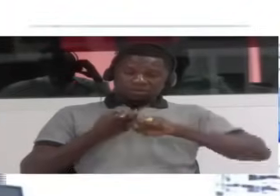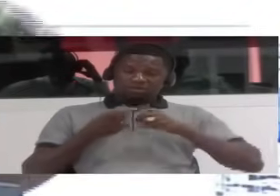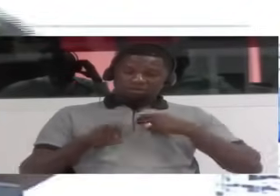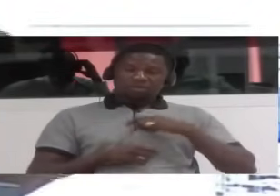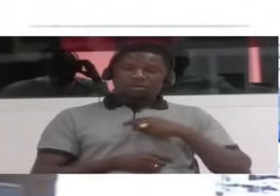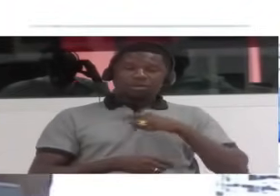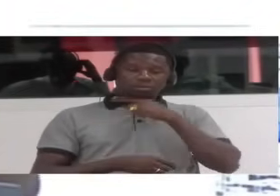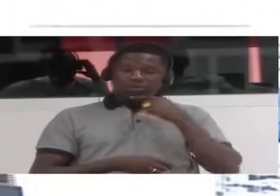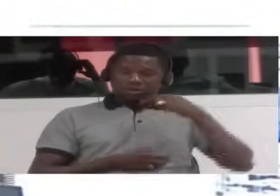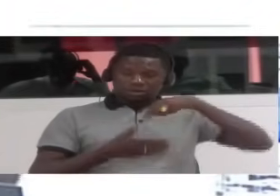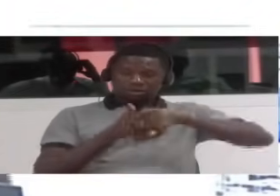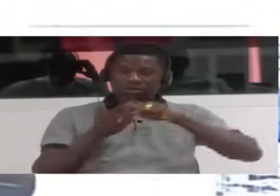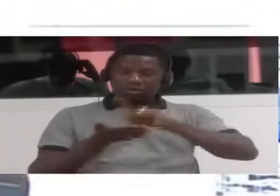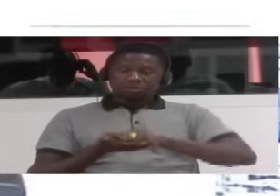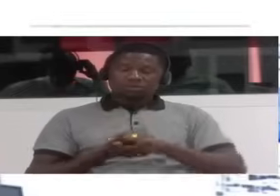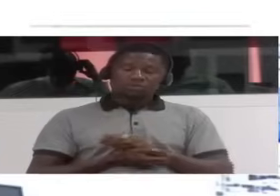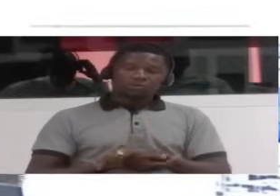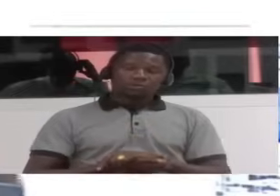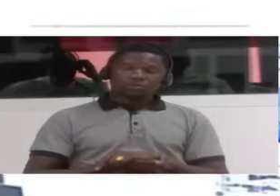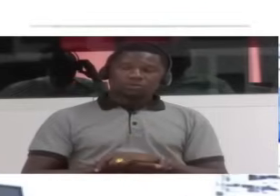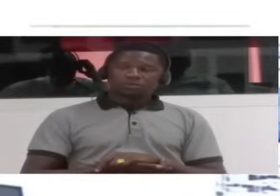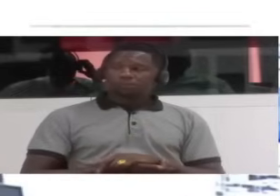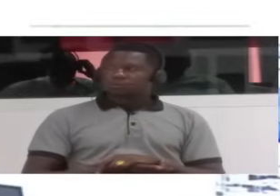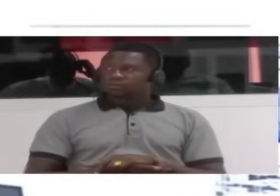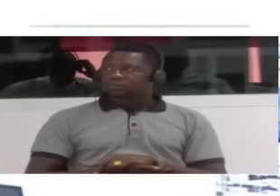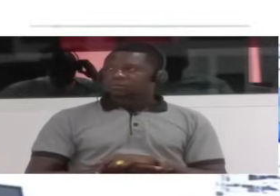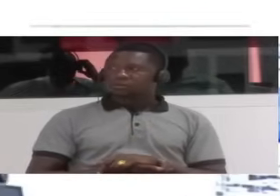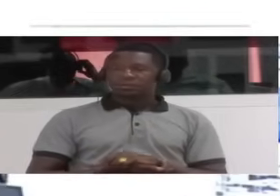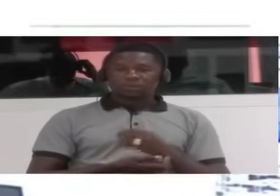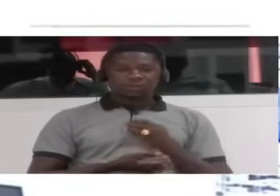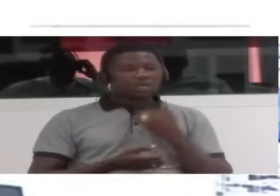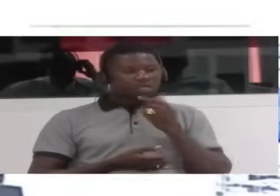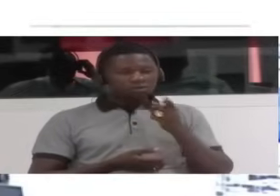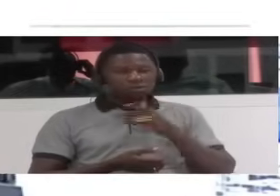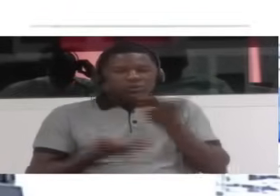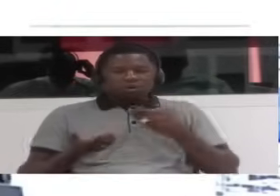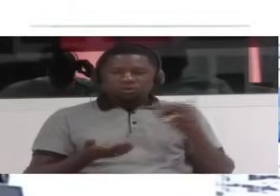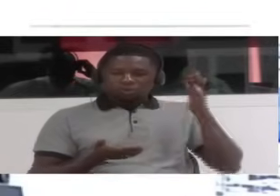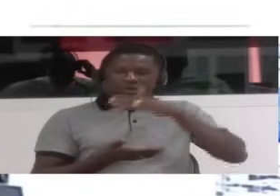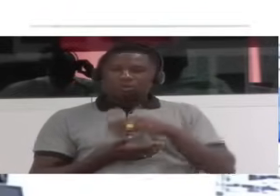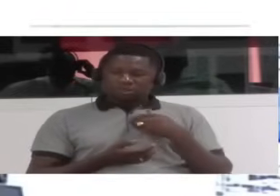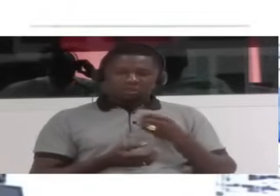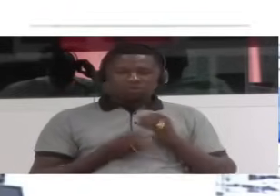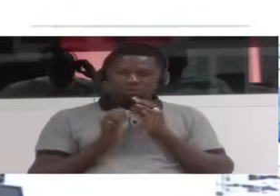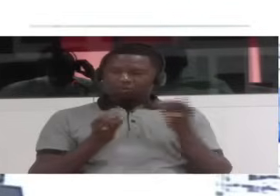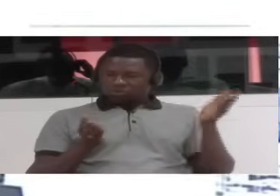So he just hit me, where are we going? I said, we are going to Kanilai.